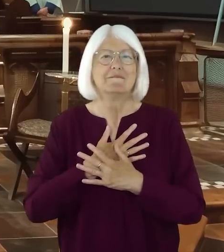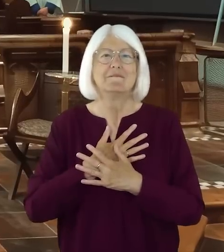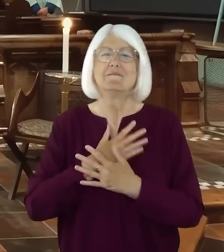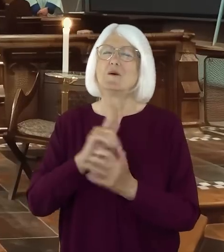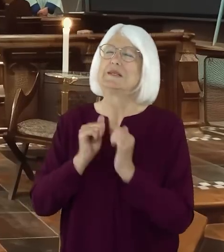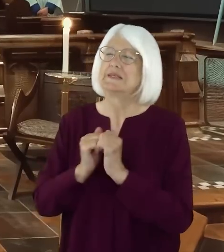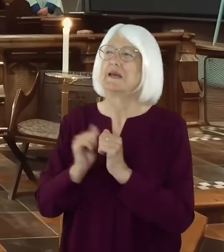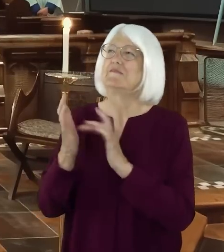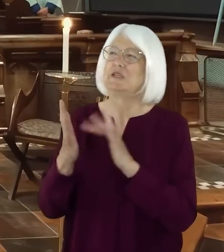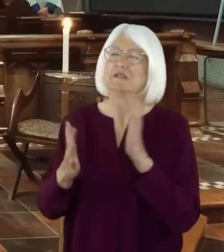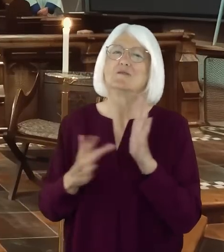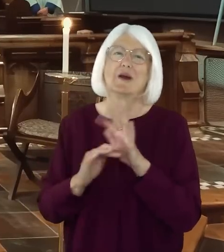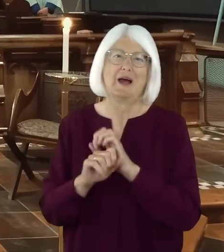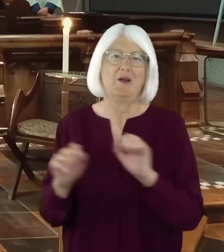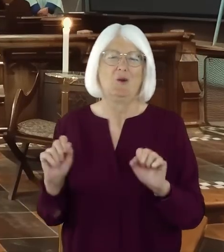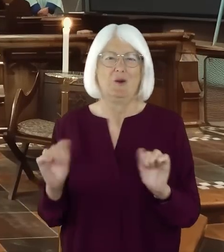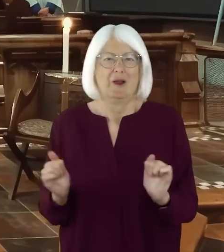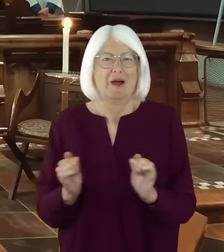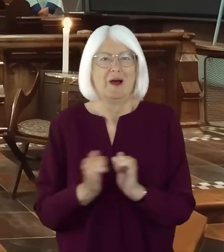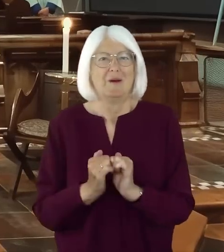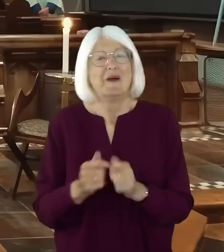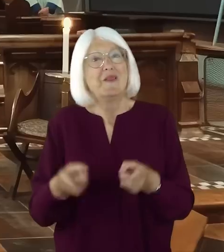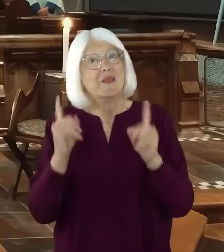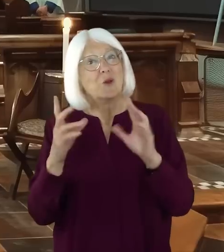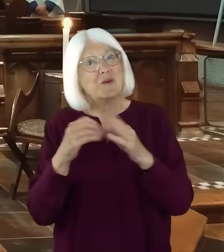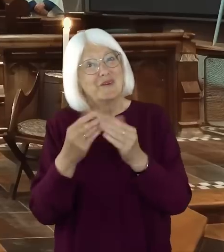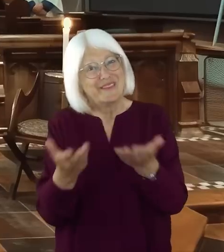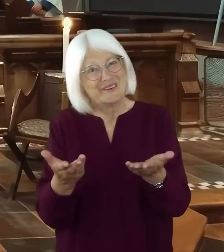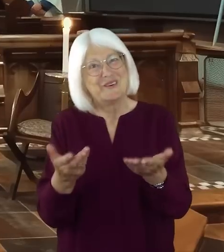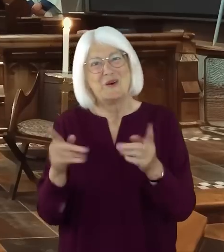Christ our Lord. Amen. The Lord be with you.